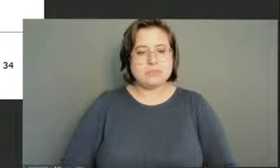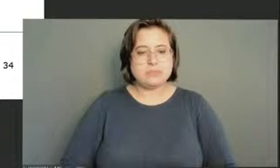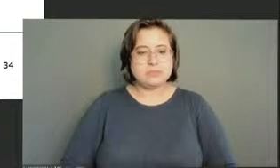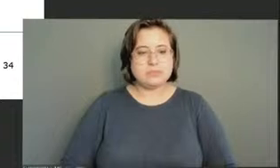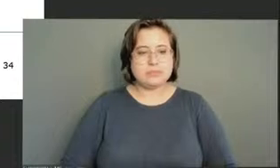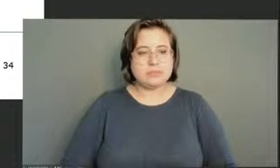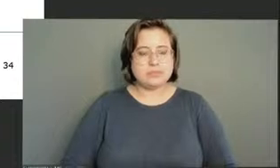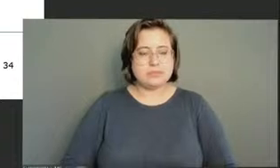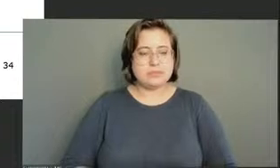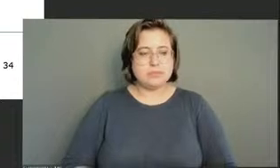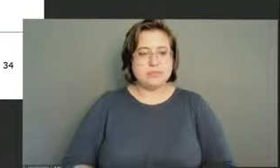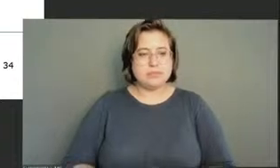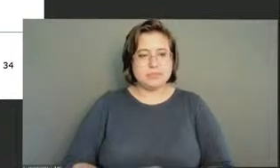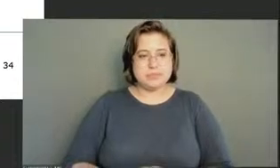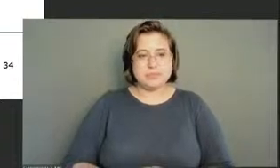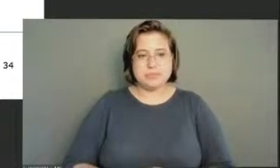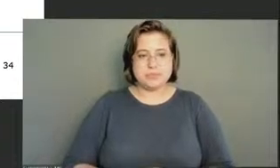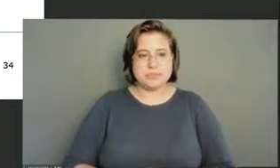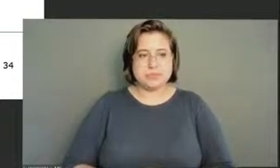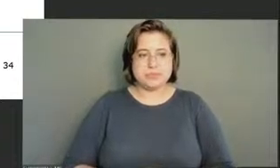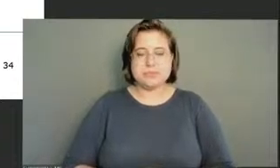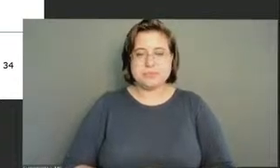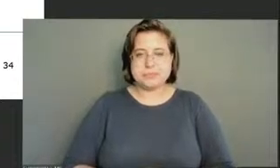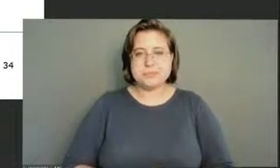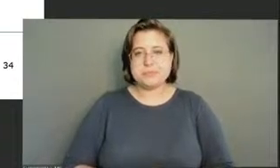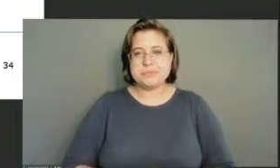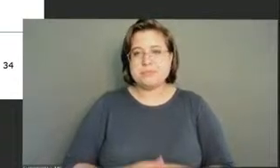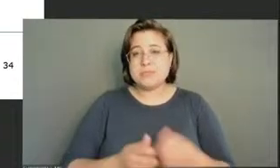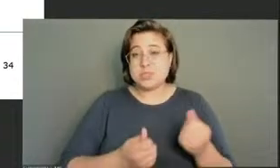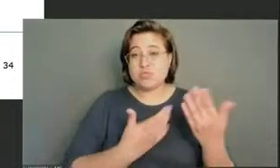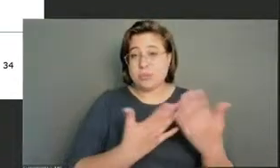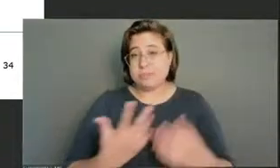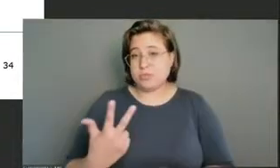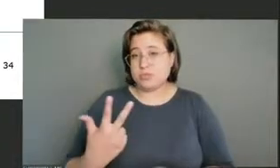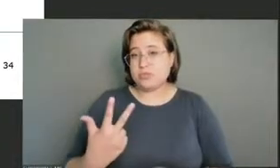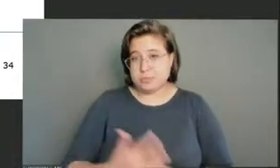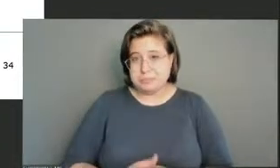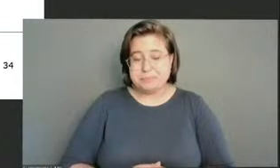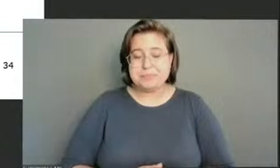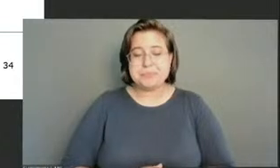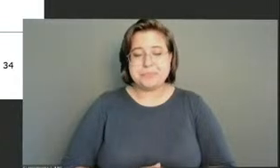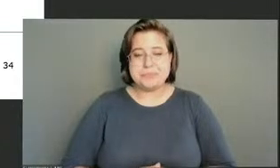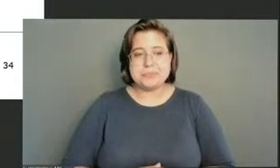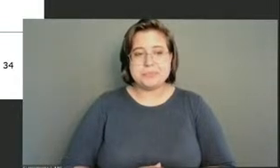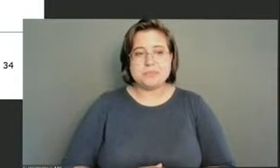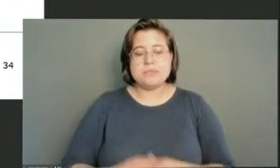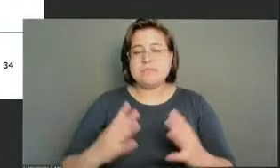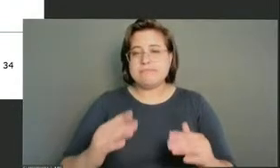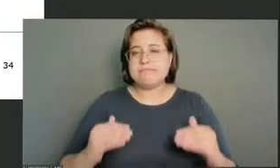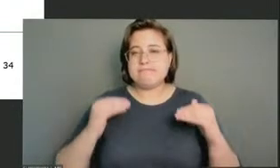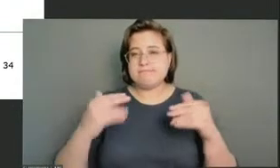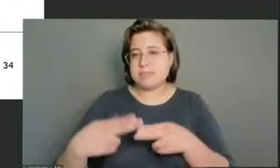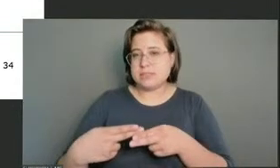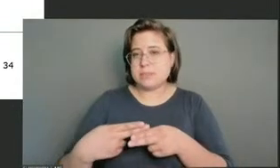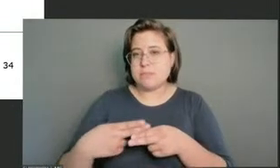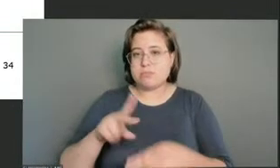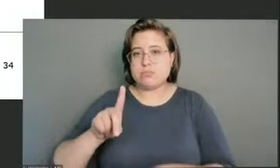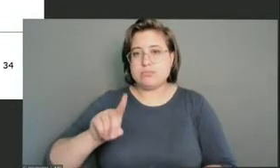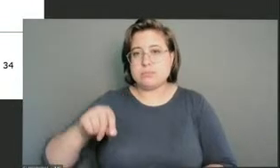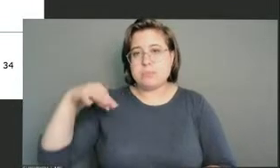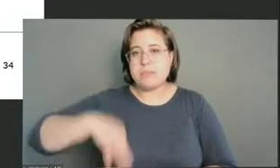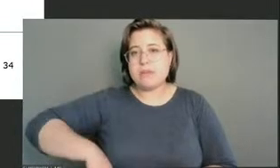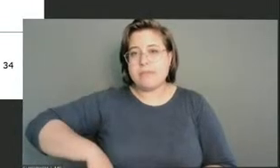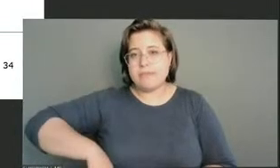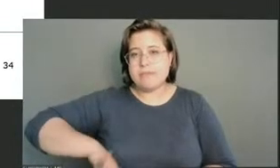Yes. In the third recommendation is to enhance temporary disability benefits to